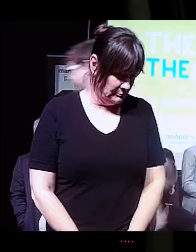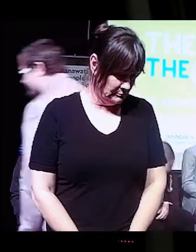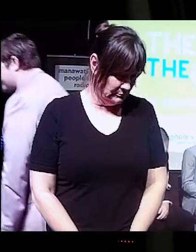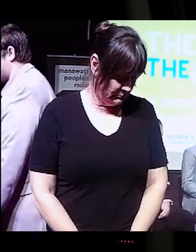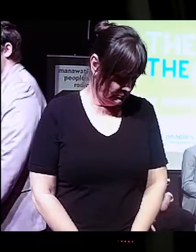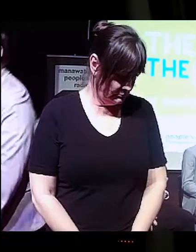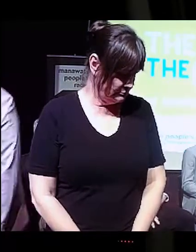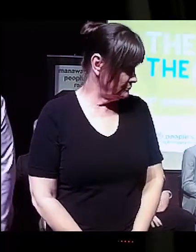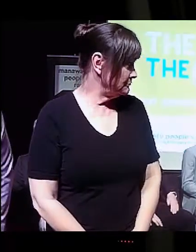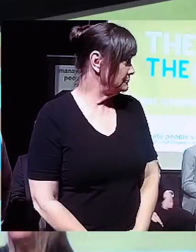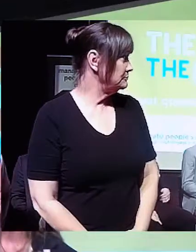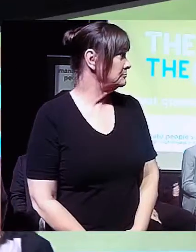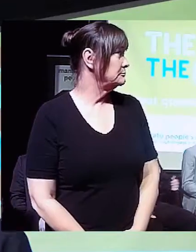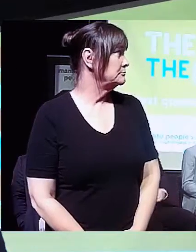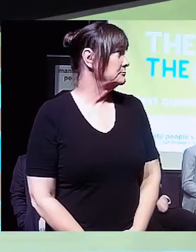Sharon Lyon.